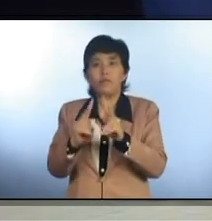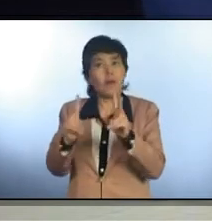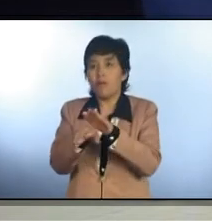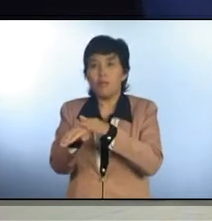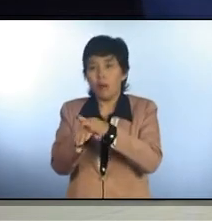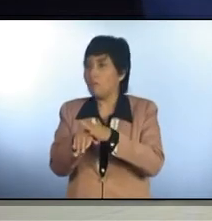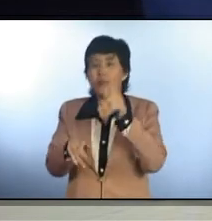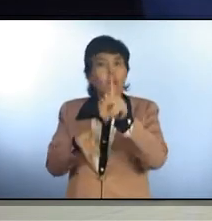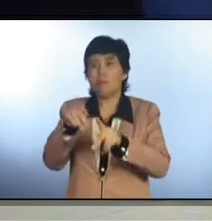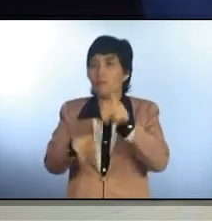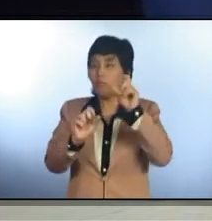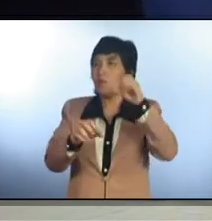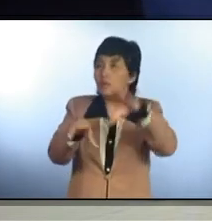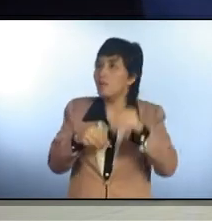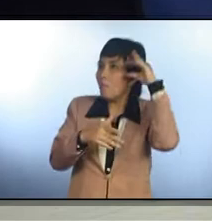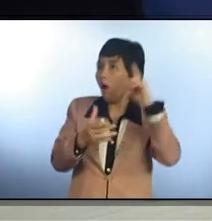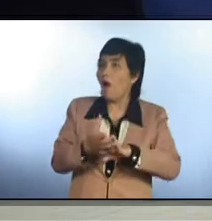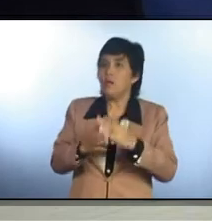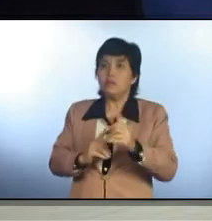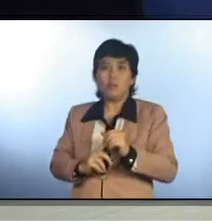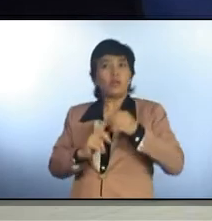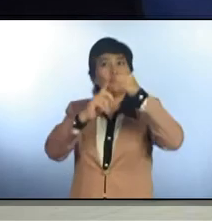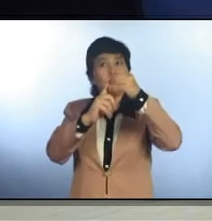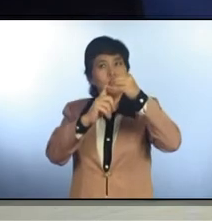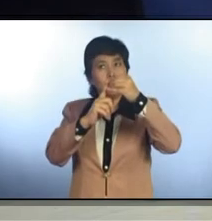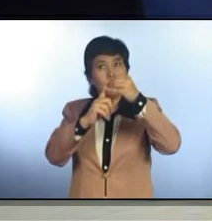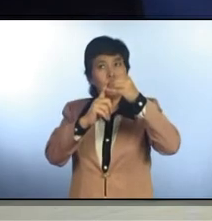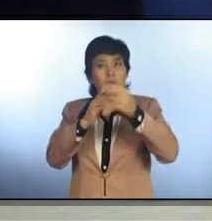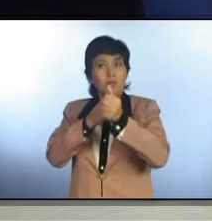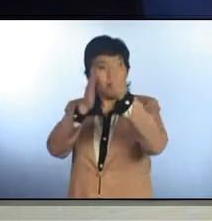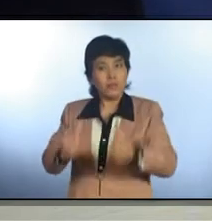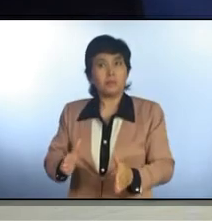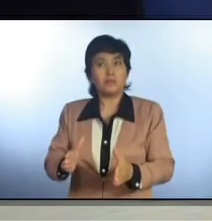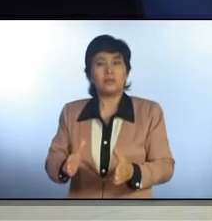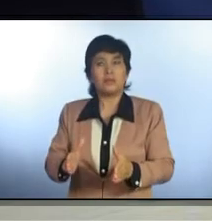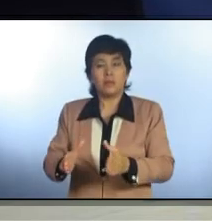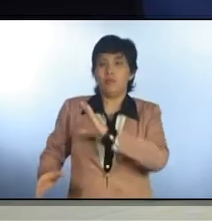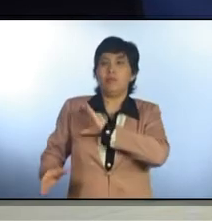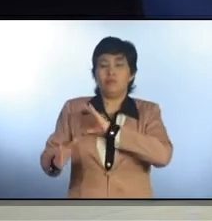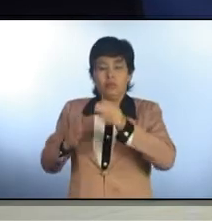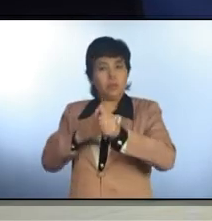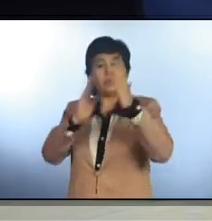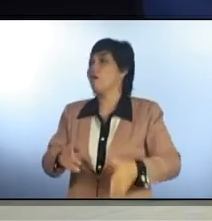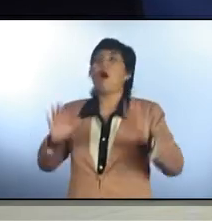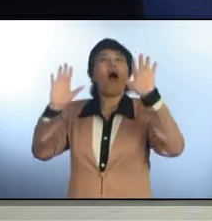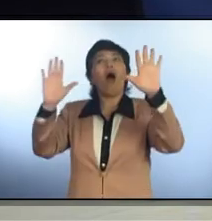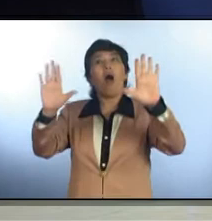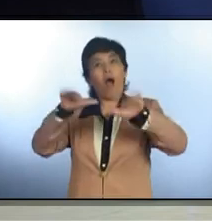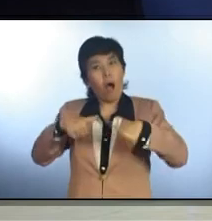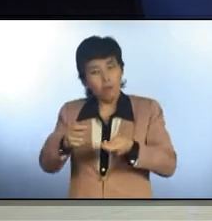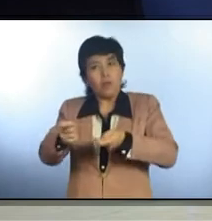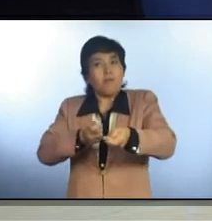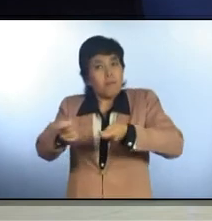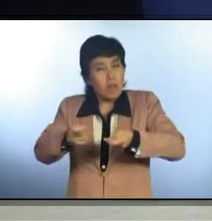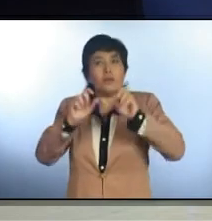would believe it, especially leaders or especially the cult leaders. I mean, it's amazing how they manage